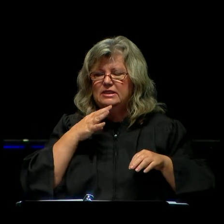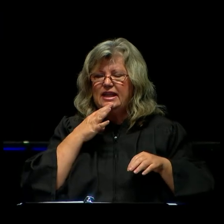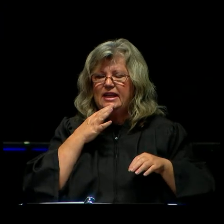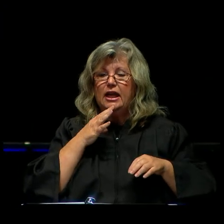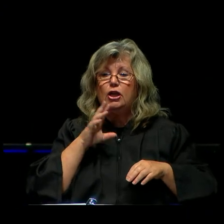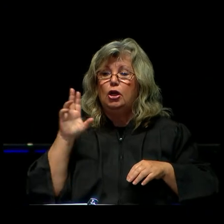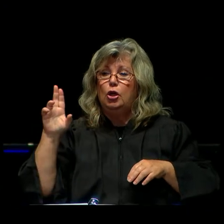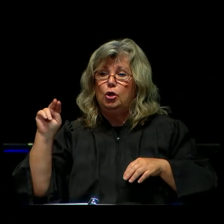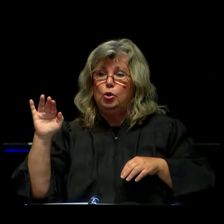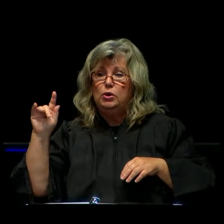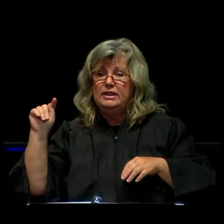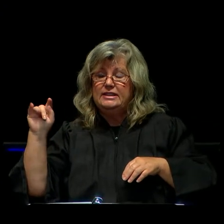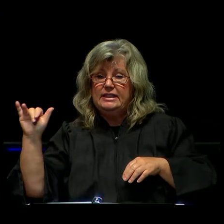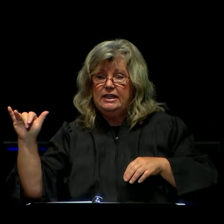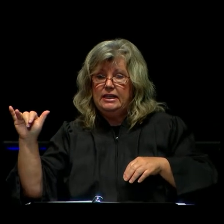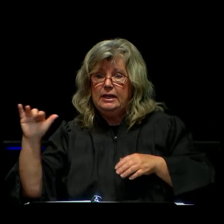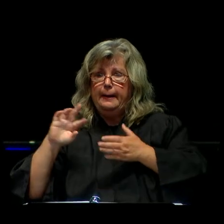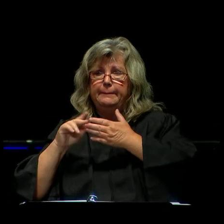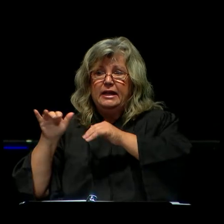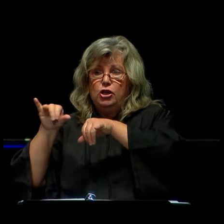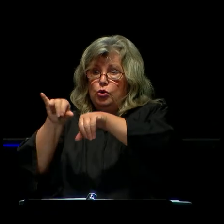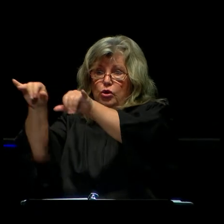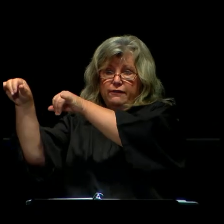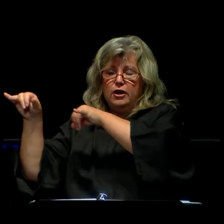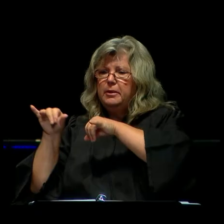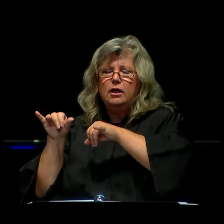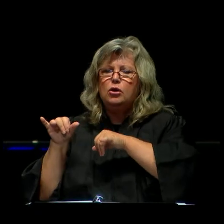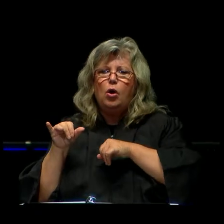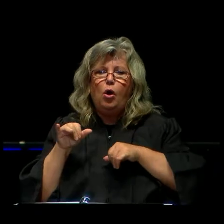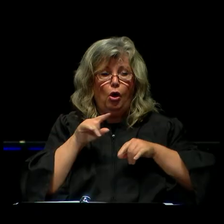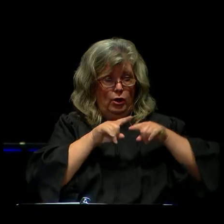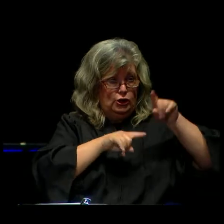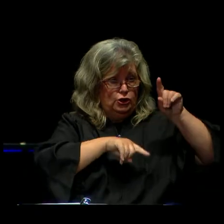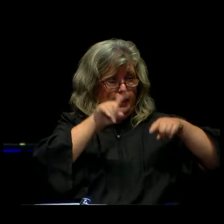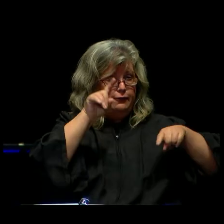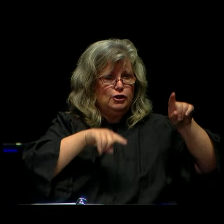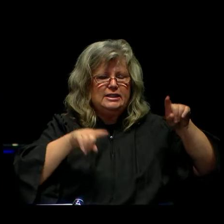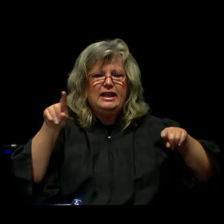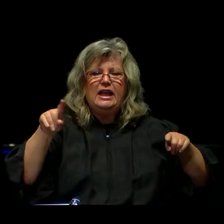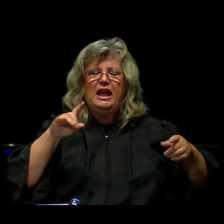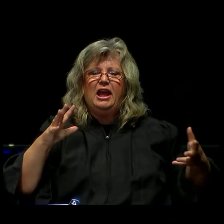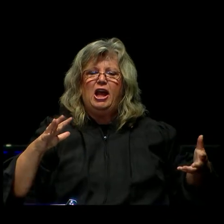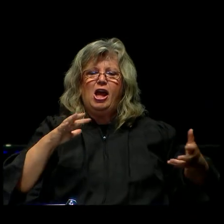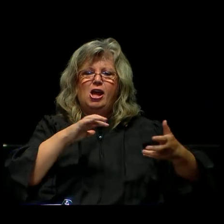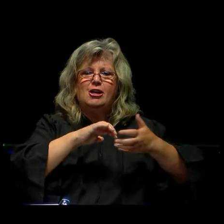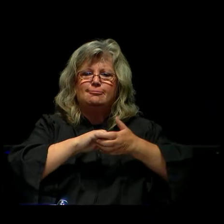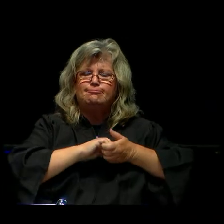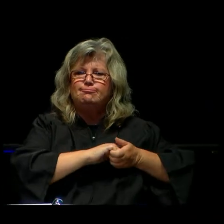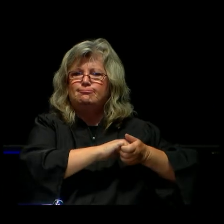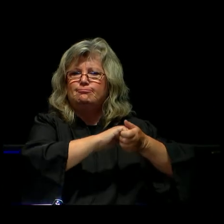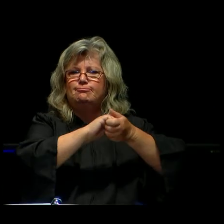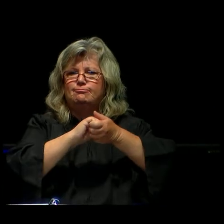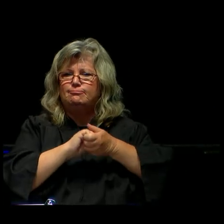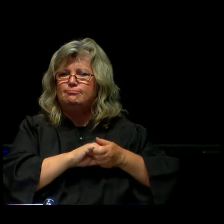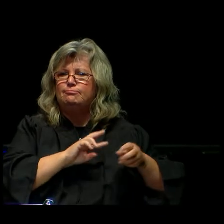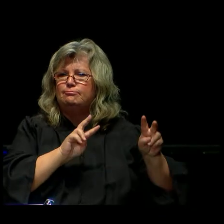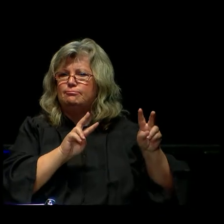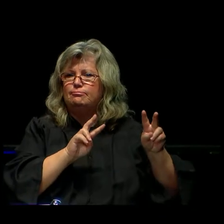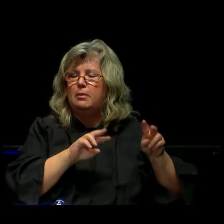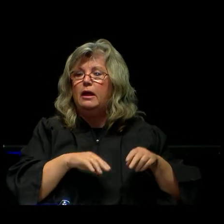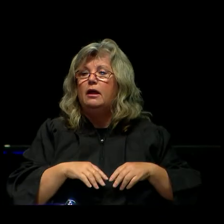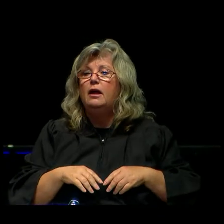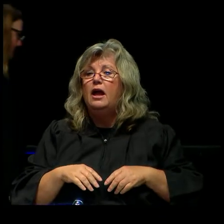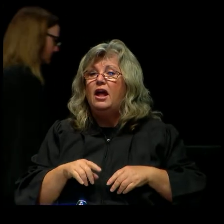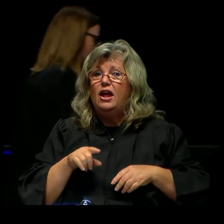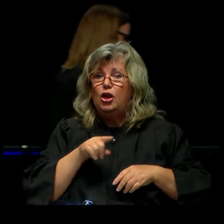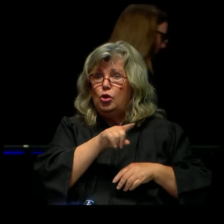Unity is not uniformity, but a harmonious association of diversity. And you're bringing this